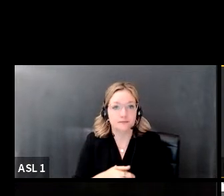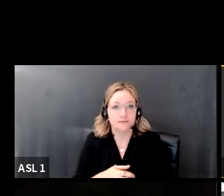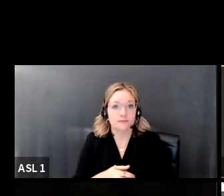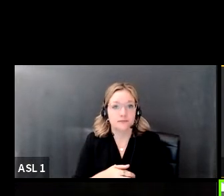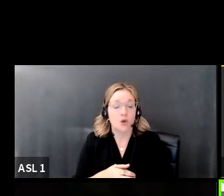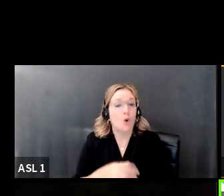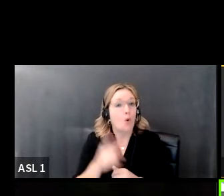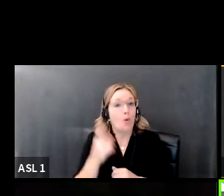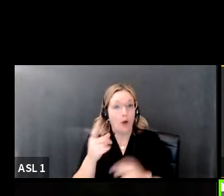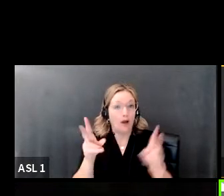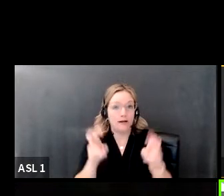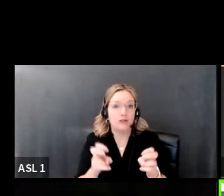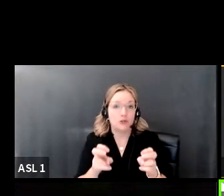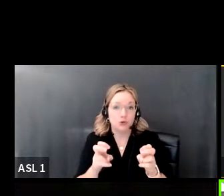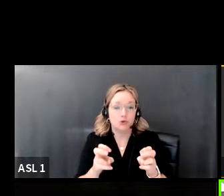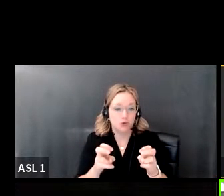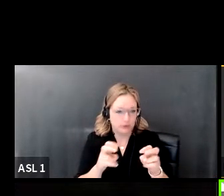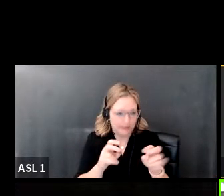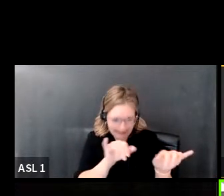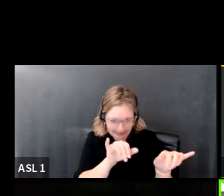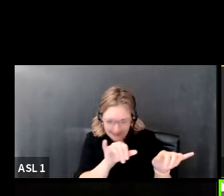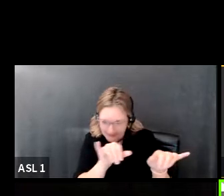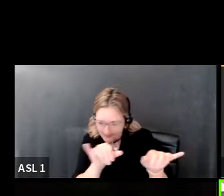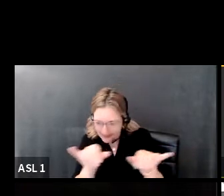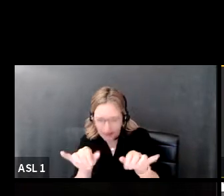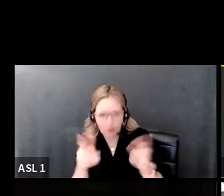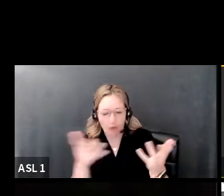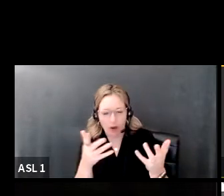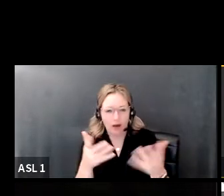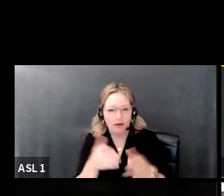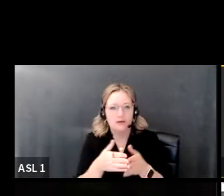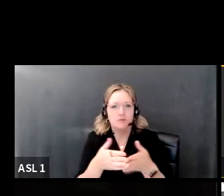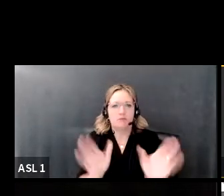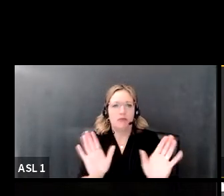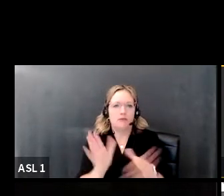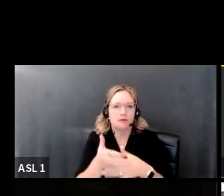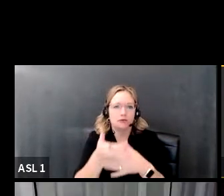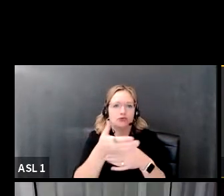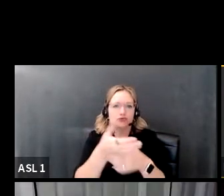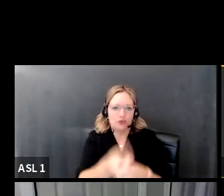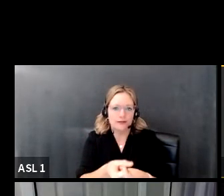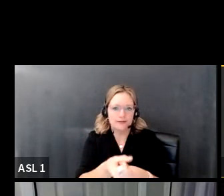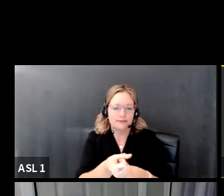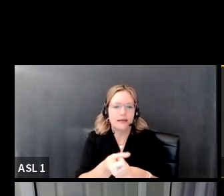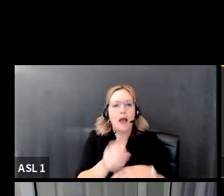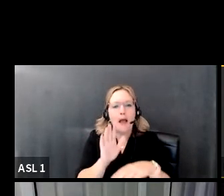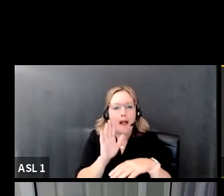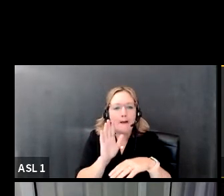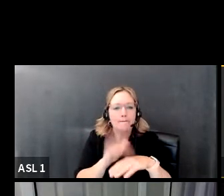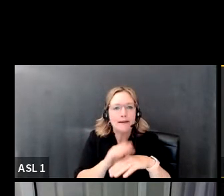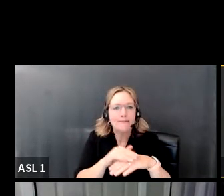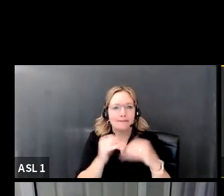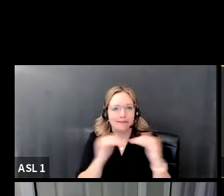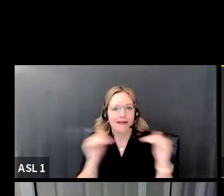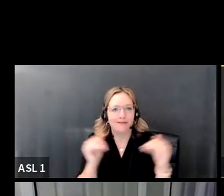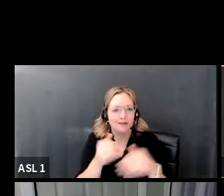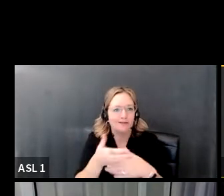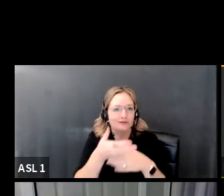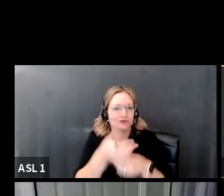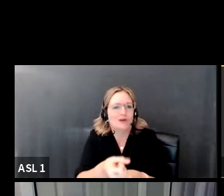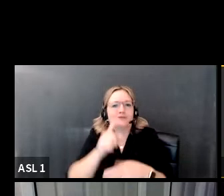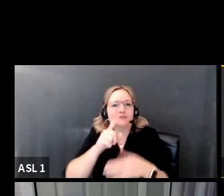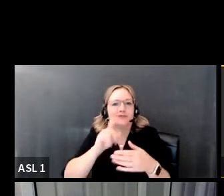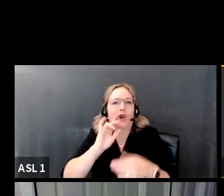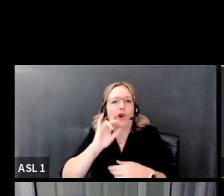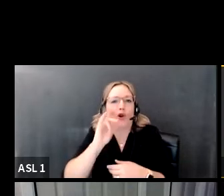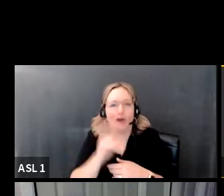main component in these each one of these neighborhoods which means we also have to establish that baseline for the nrt cast zone so um i